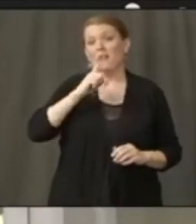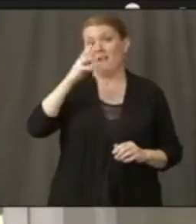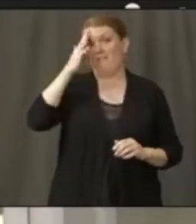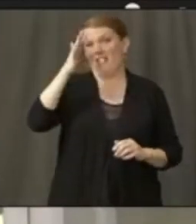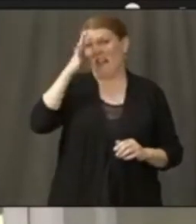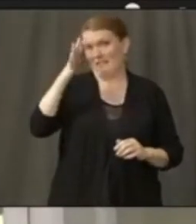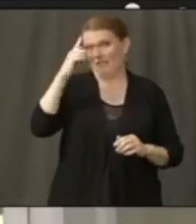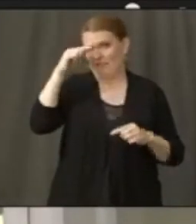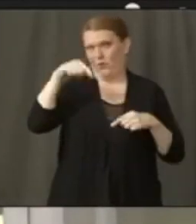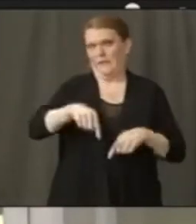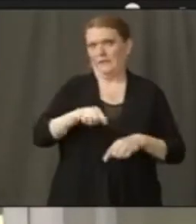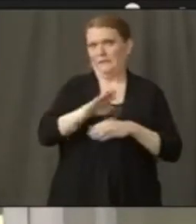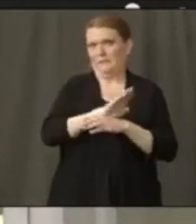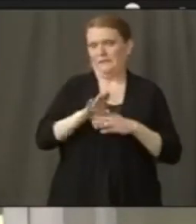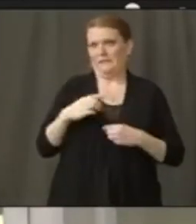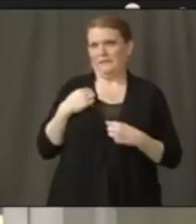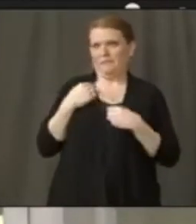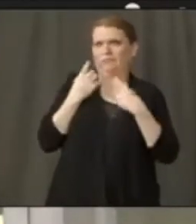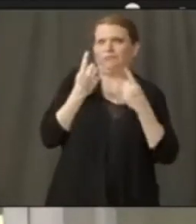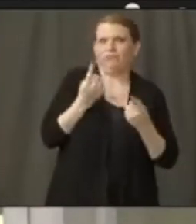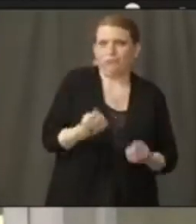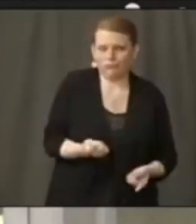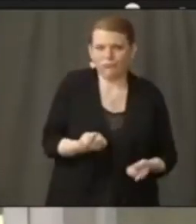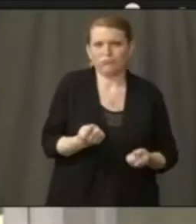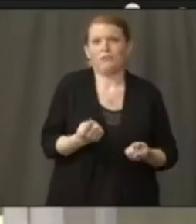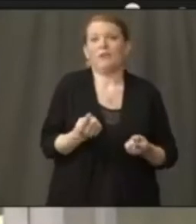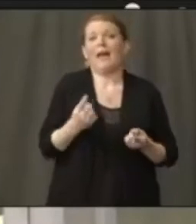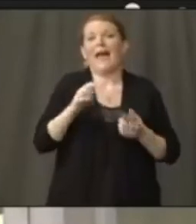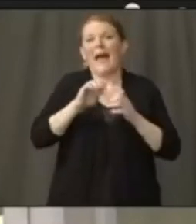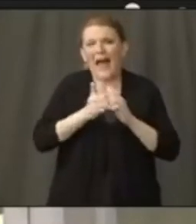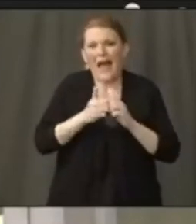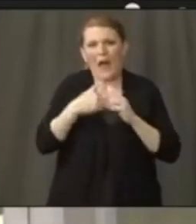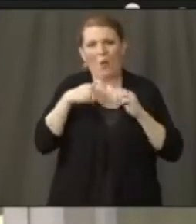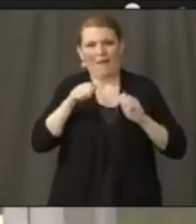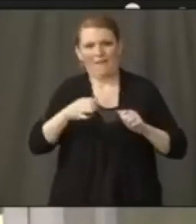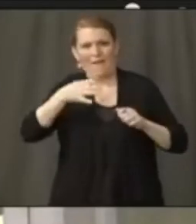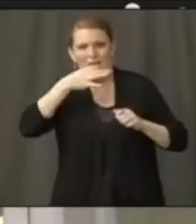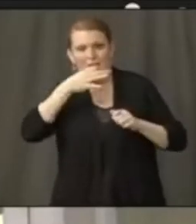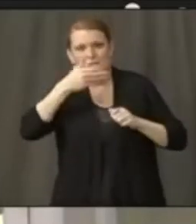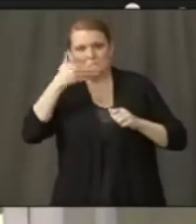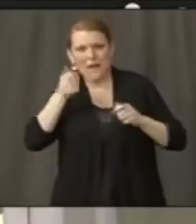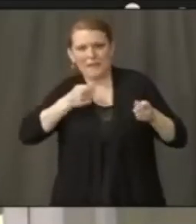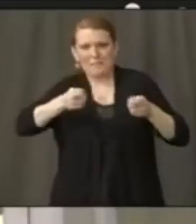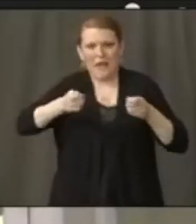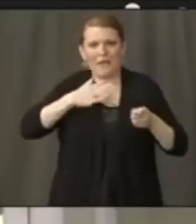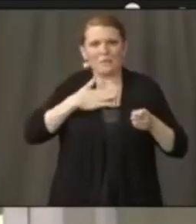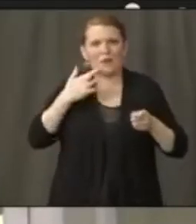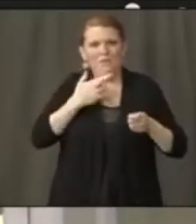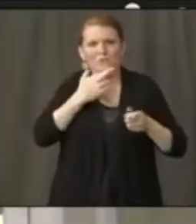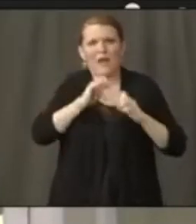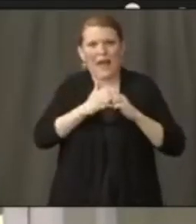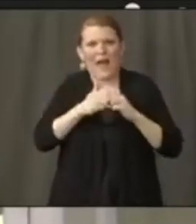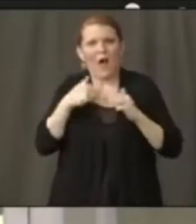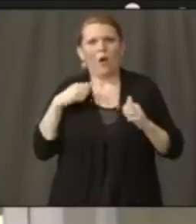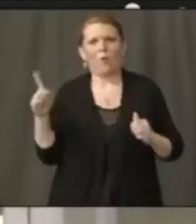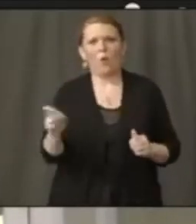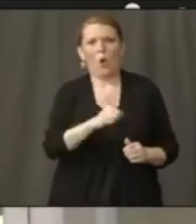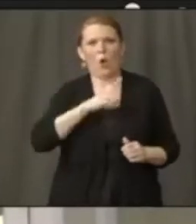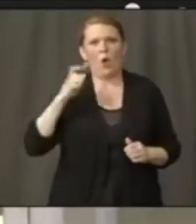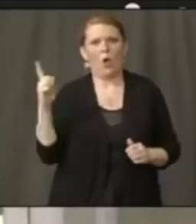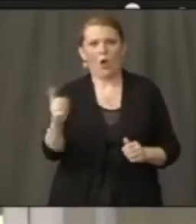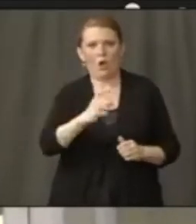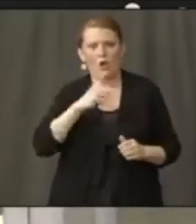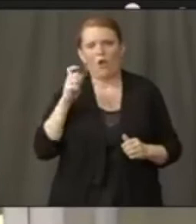understand what goes on in your place. And we're going to do a lot of that to make sure that we're keeping up on all of the things we do to make sure that health is